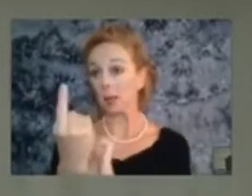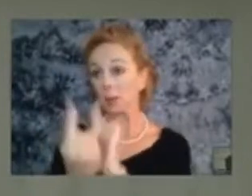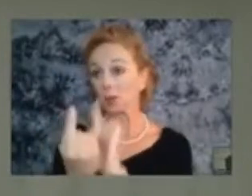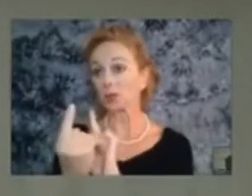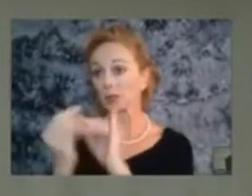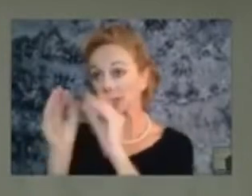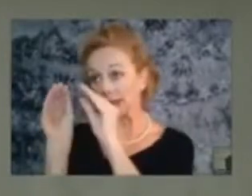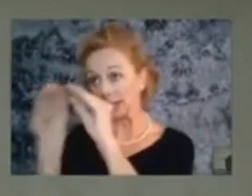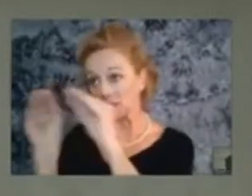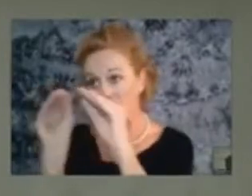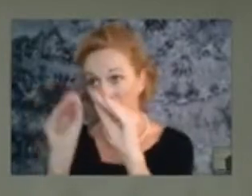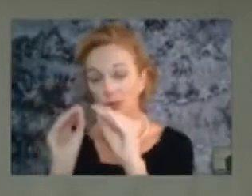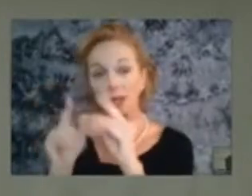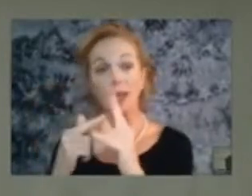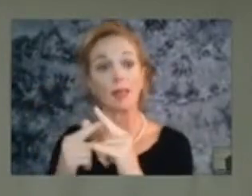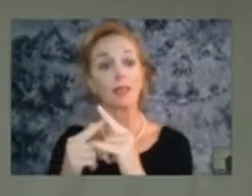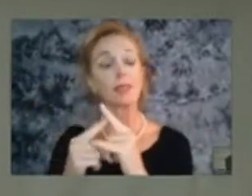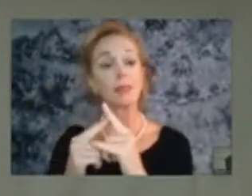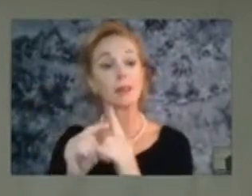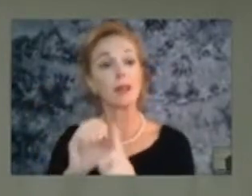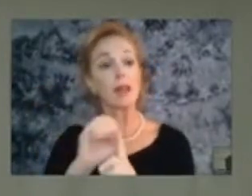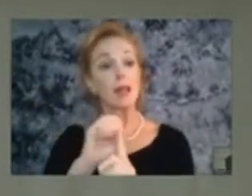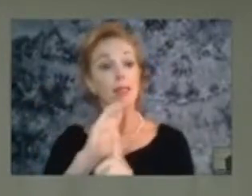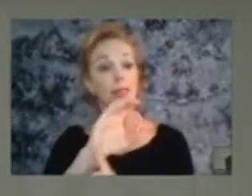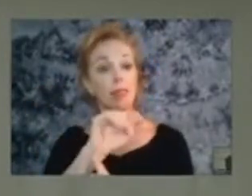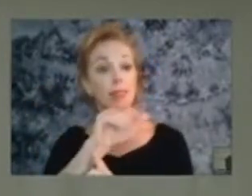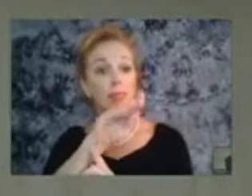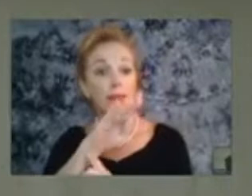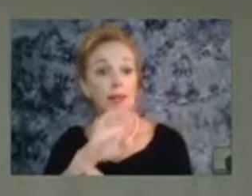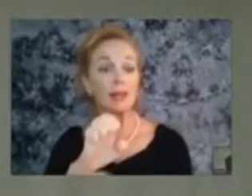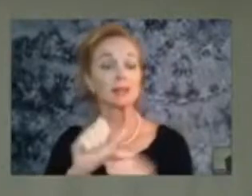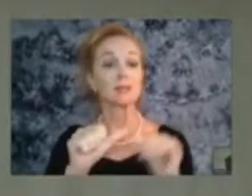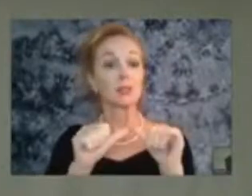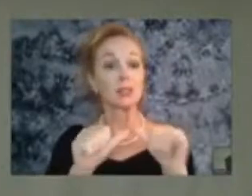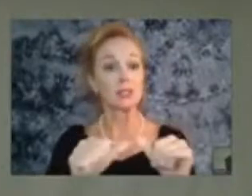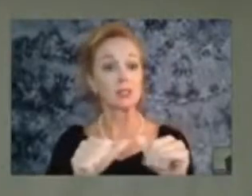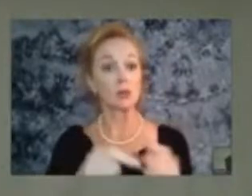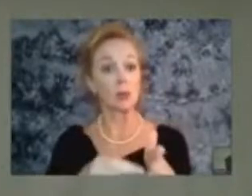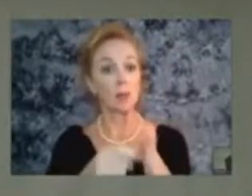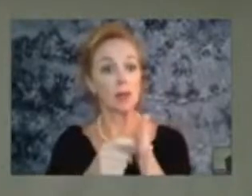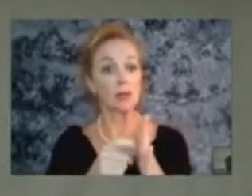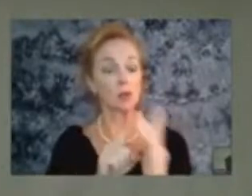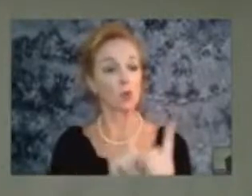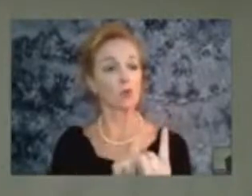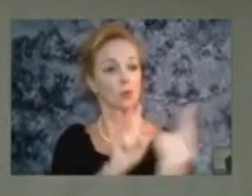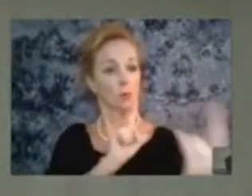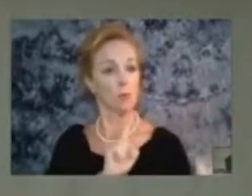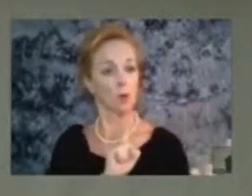And the case for continuing the mandated remote learning